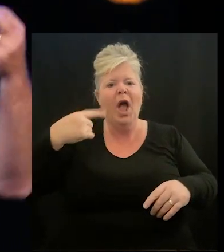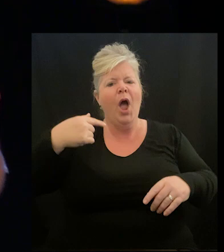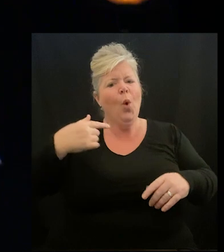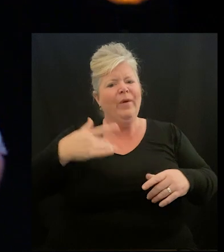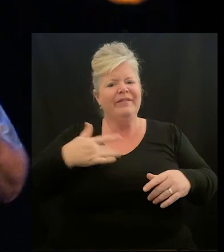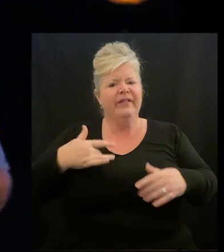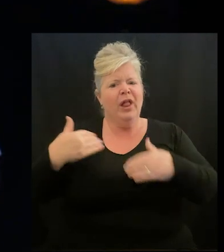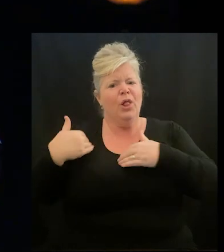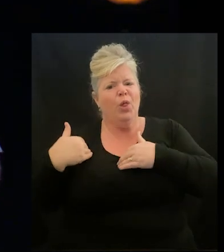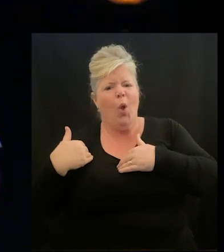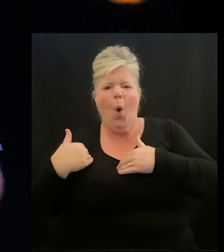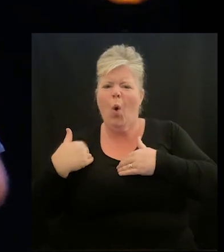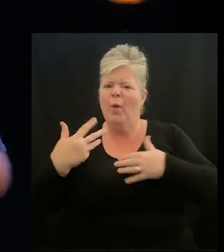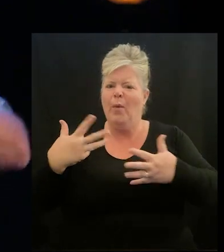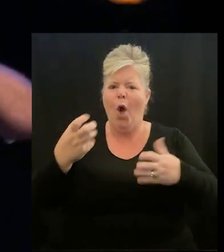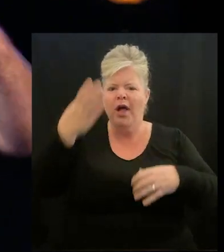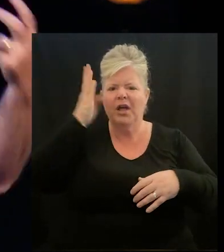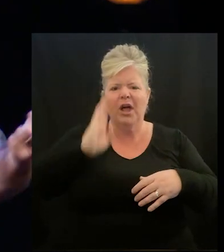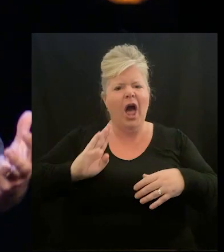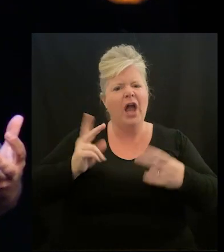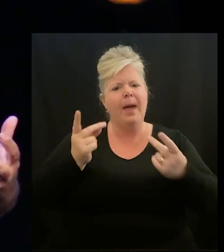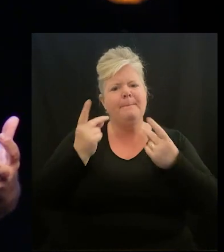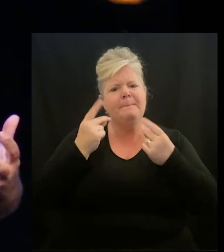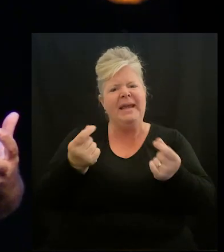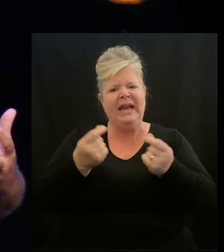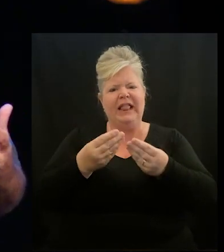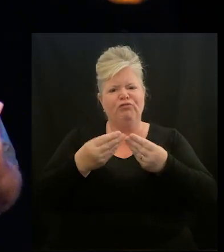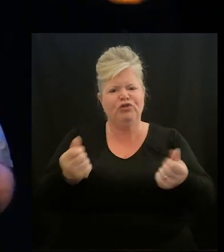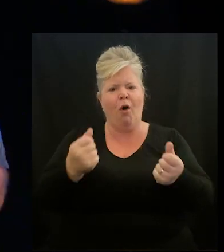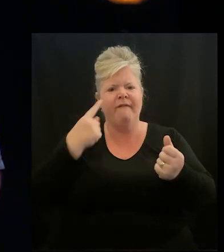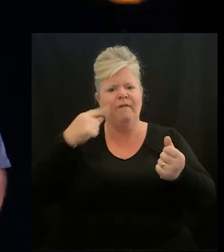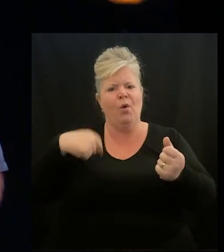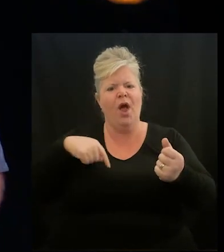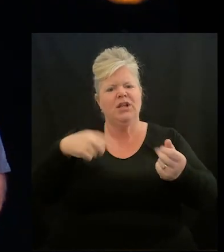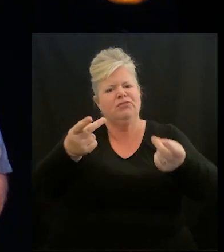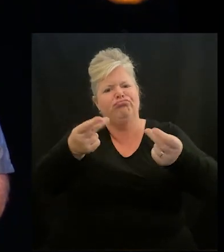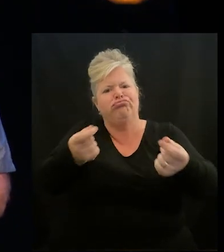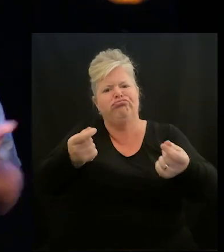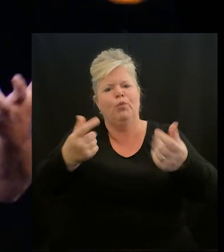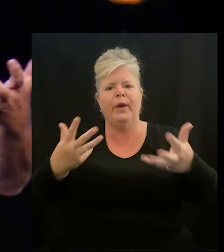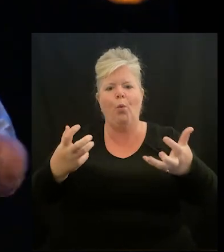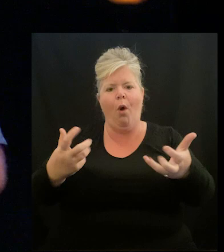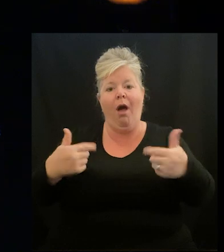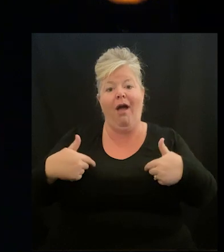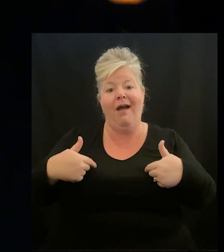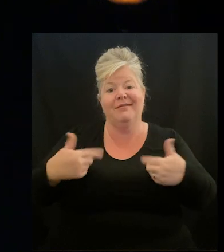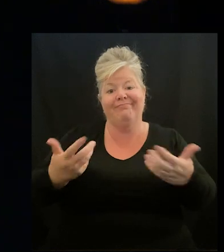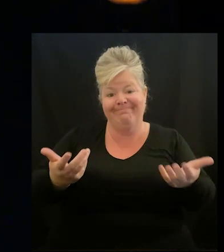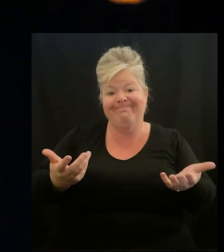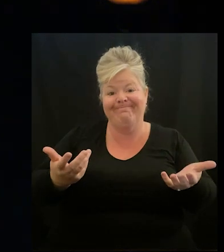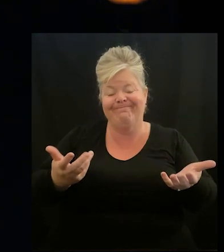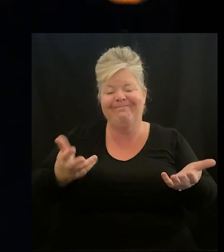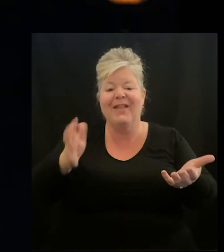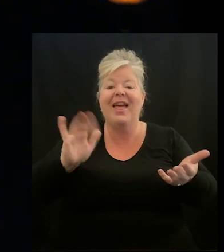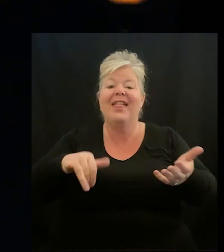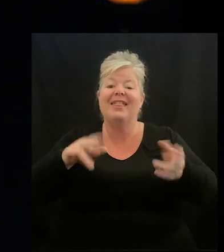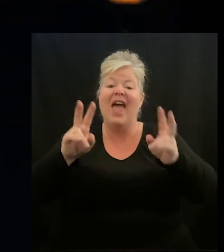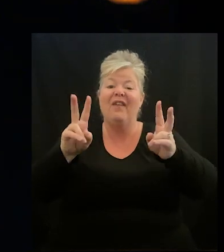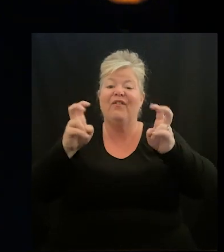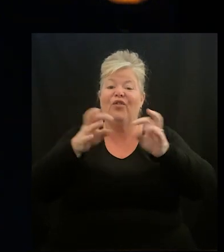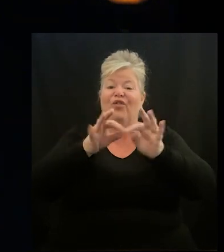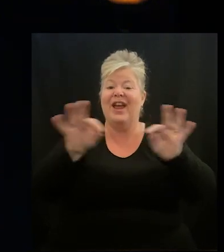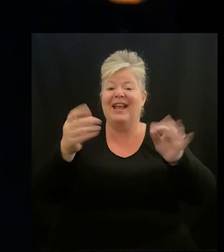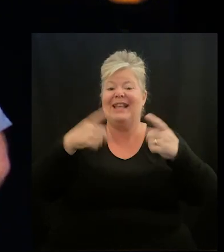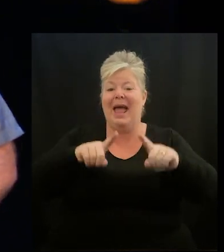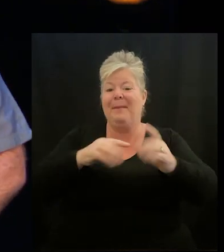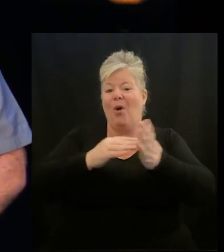that he should just step in immediately and lift it from us. Now, this phrase also arises not